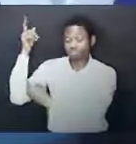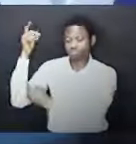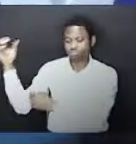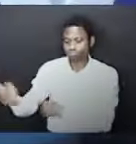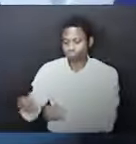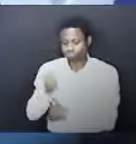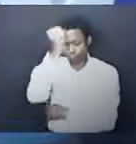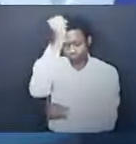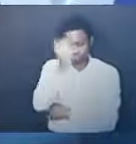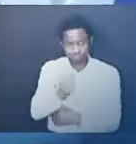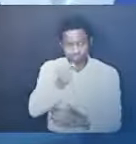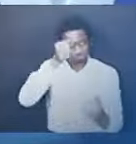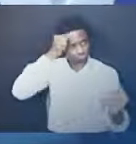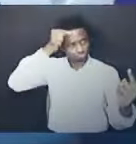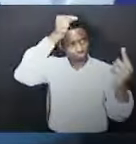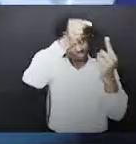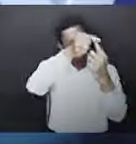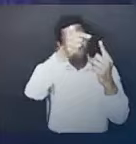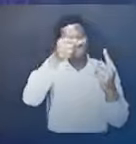vision.